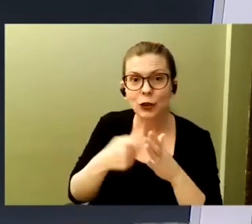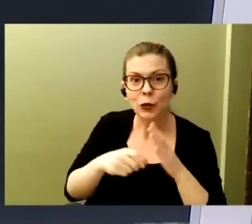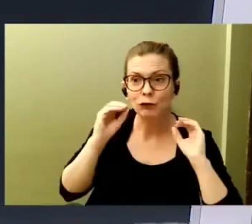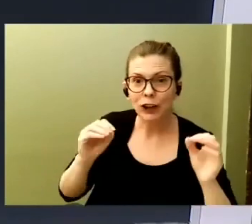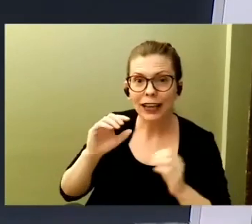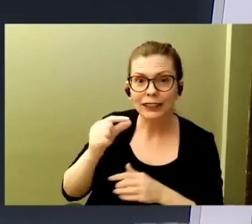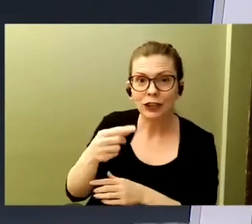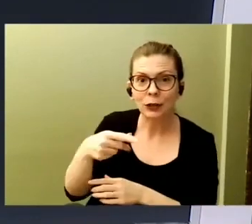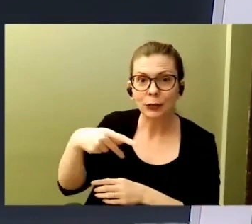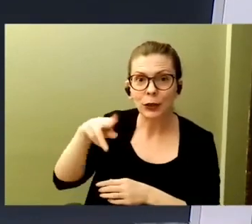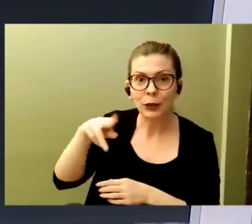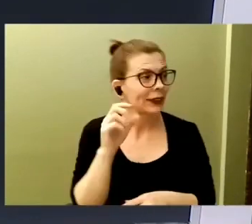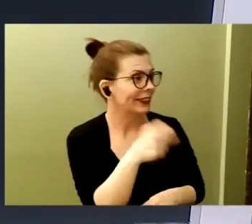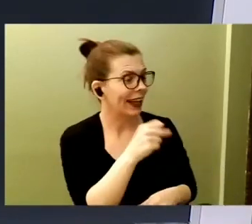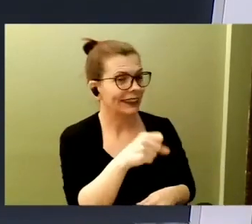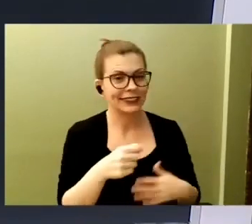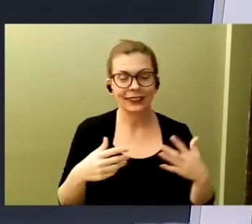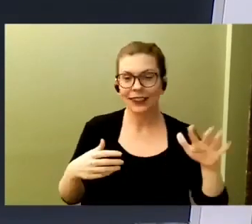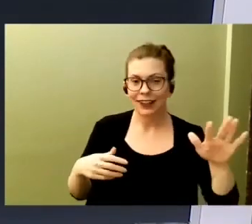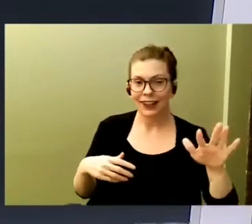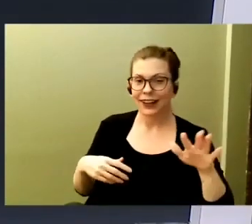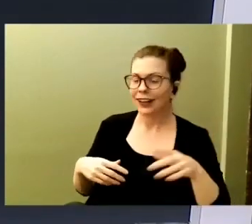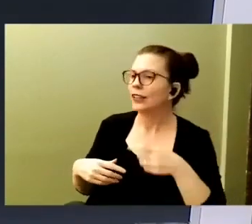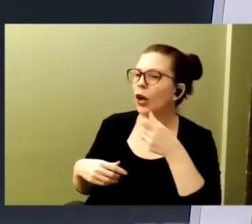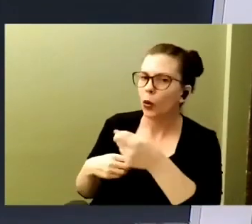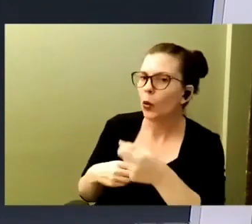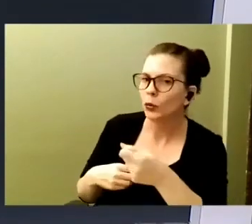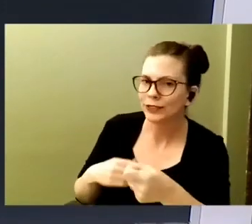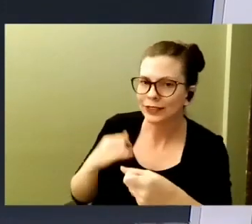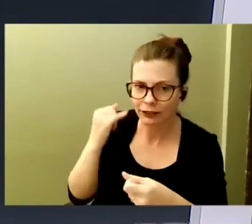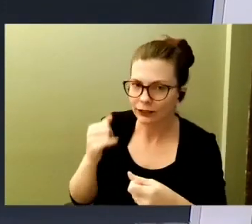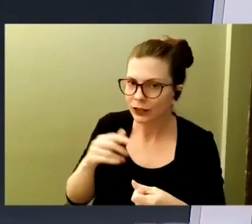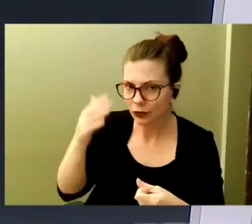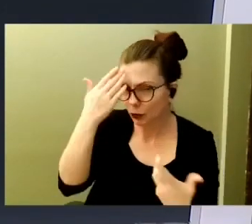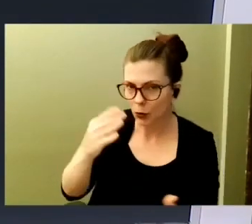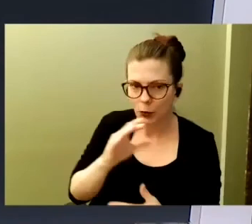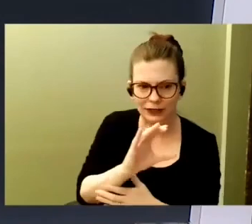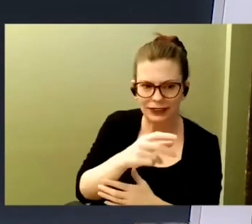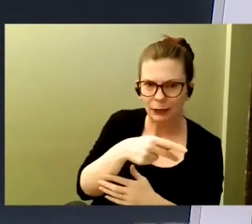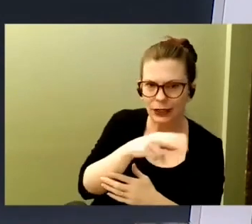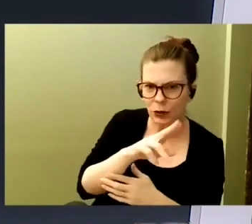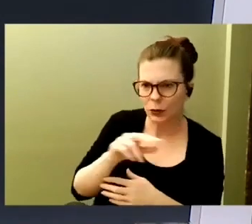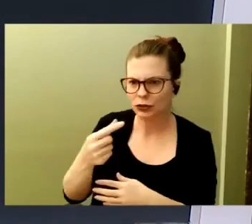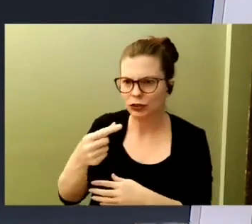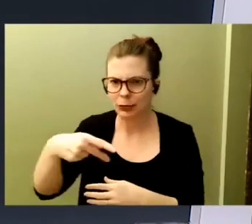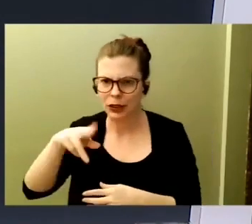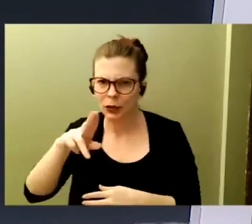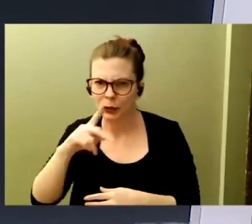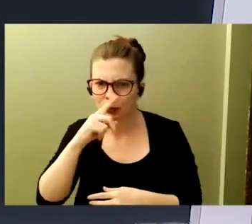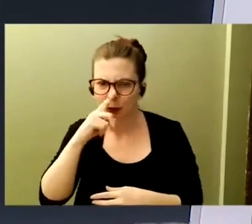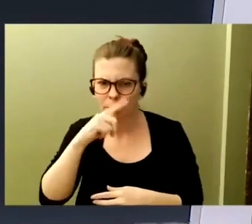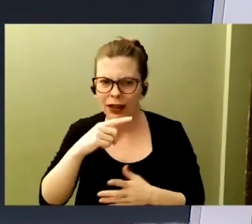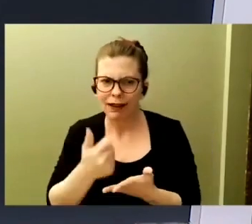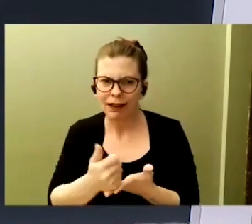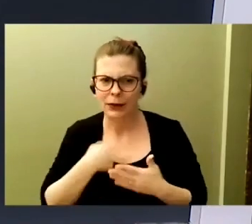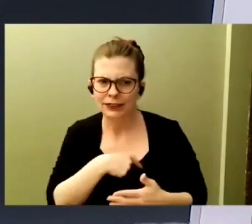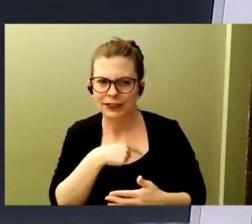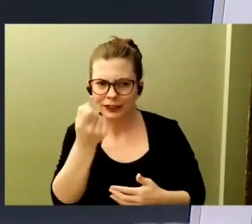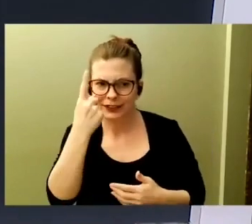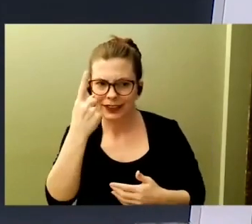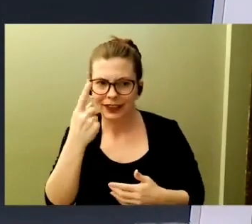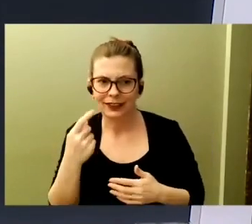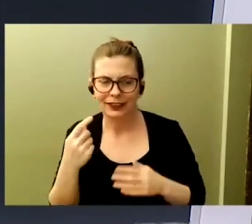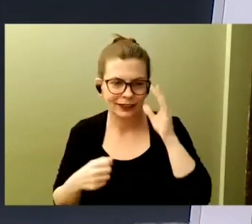just a second, for those who don't know, we were talking like CPUs, GPUs. Can you help us understand? We should.